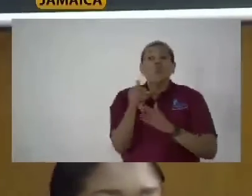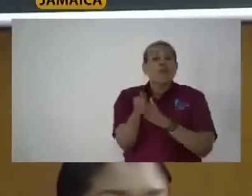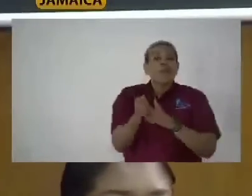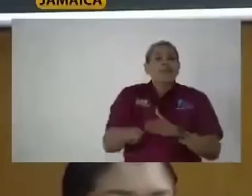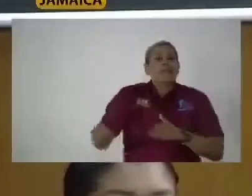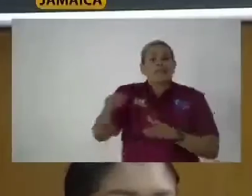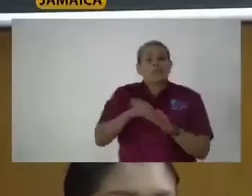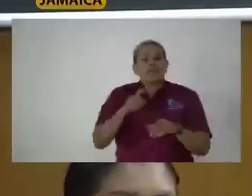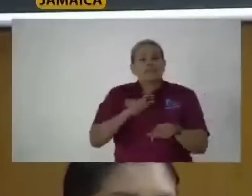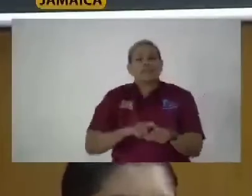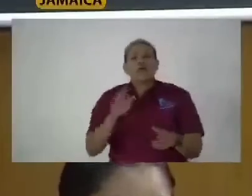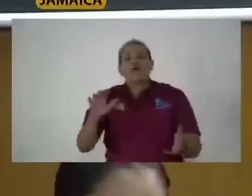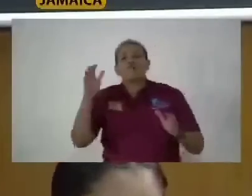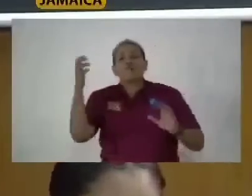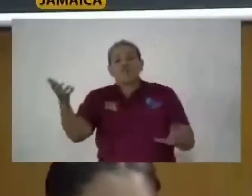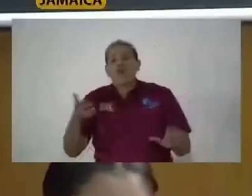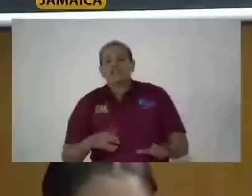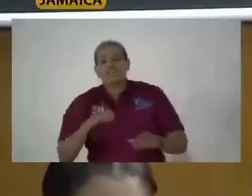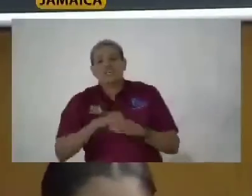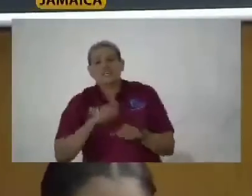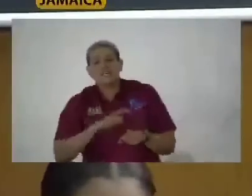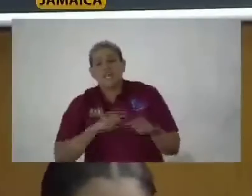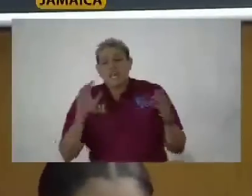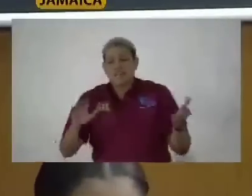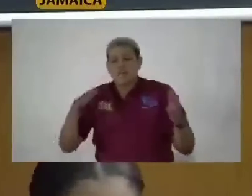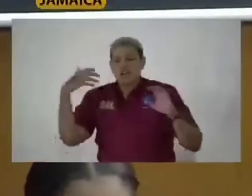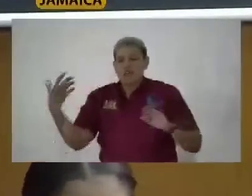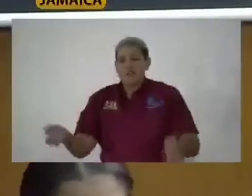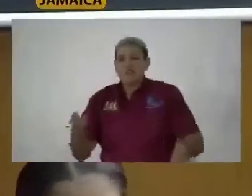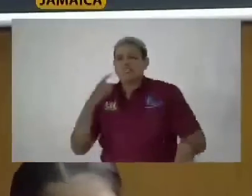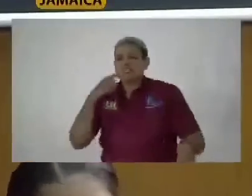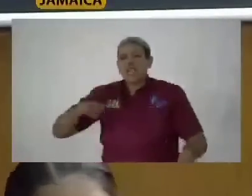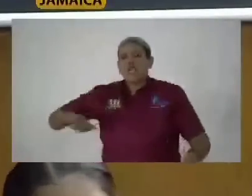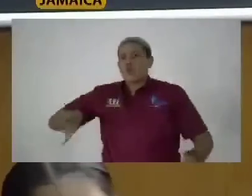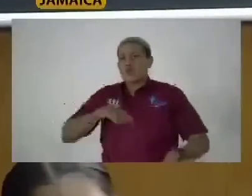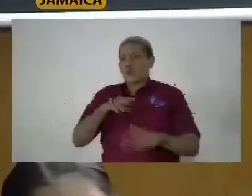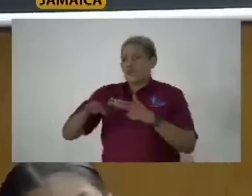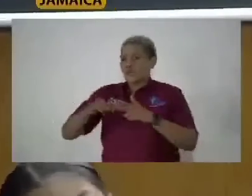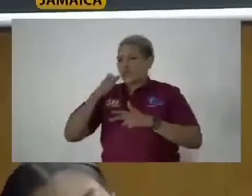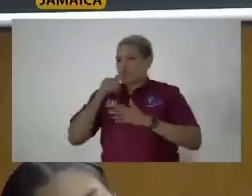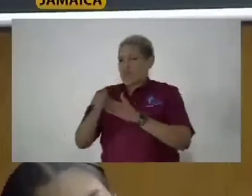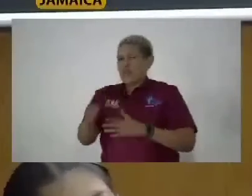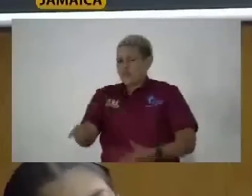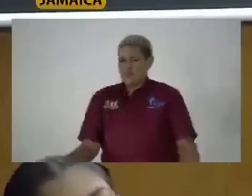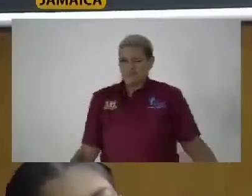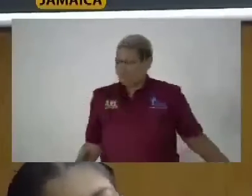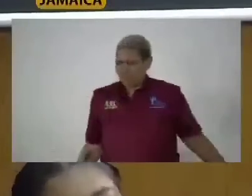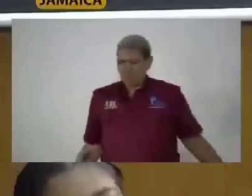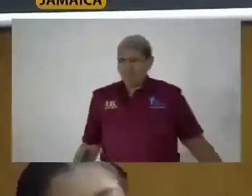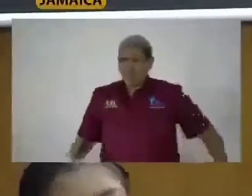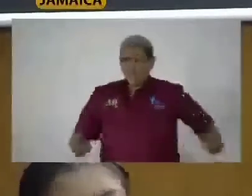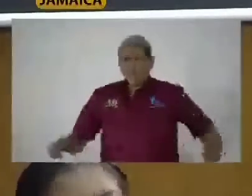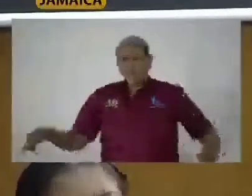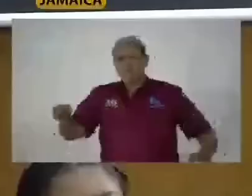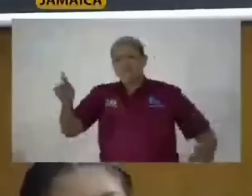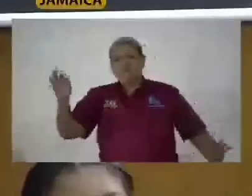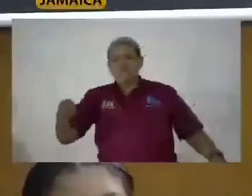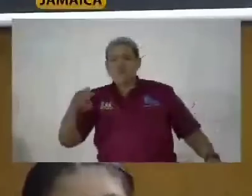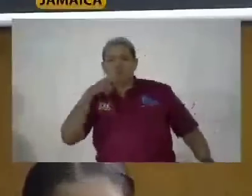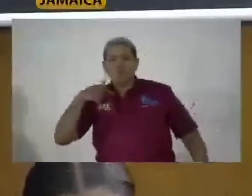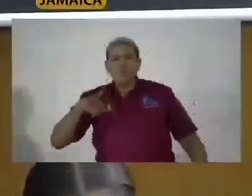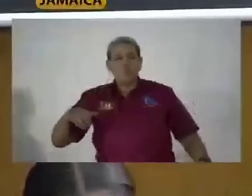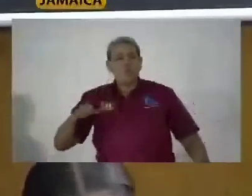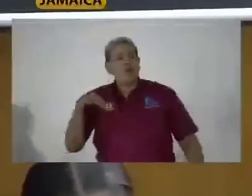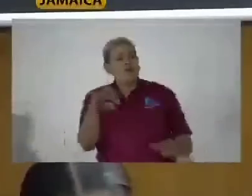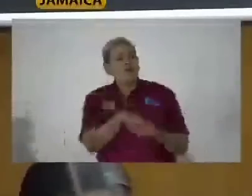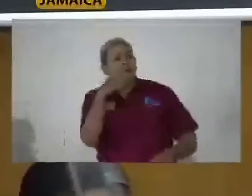them in that times of crisis. In times of crisis, on the basis that we choose who lead you. The people should decide who take up